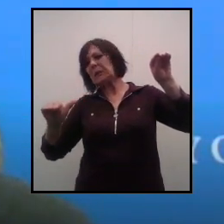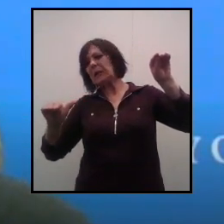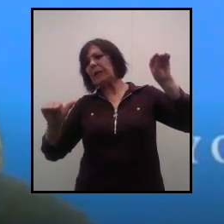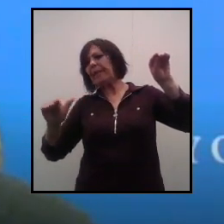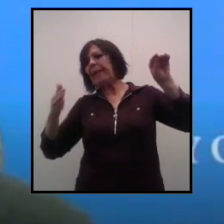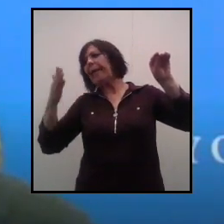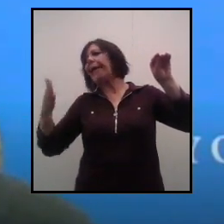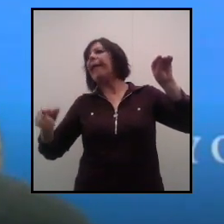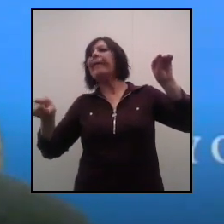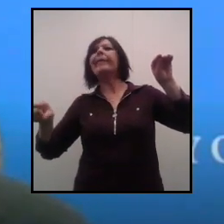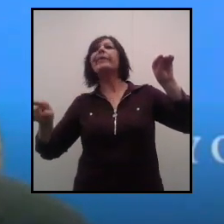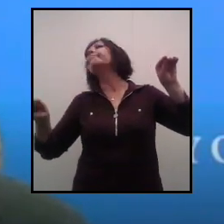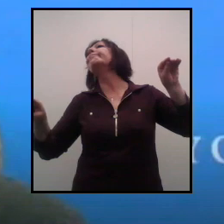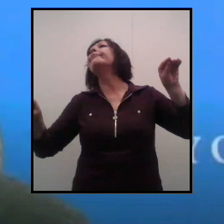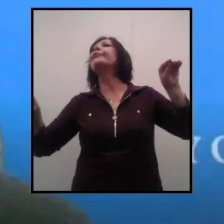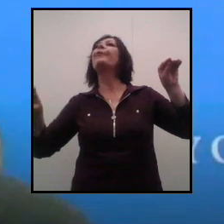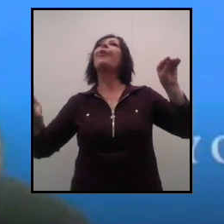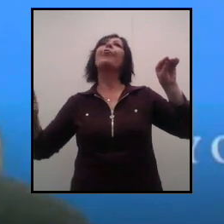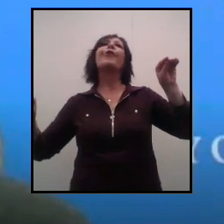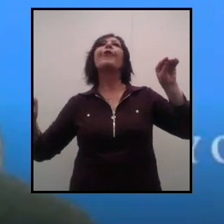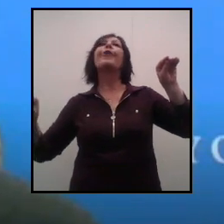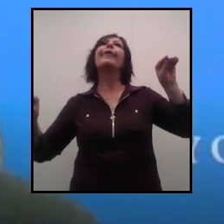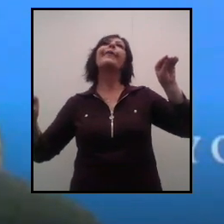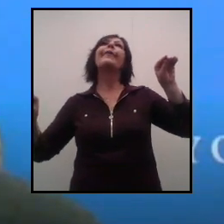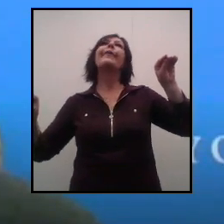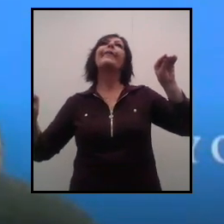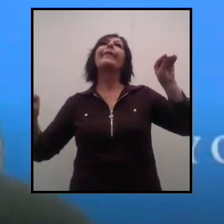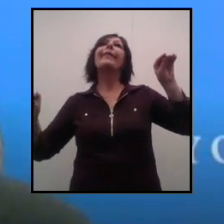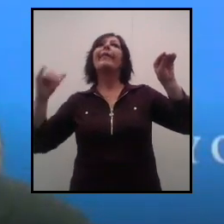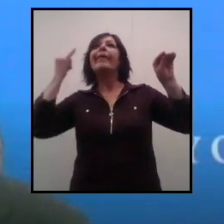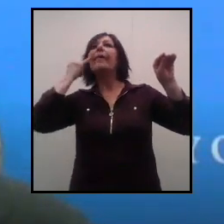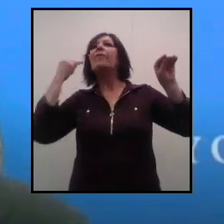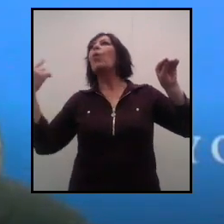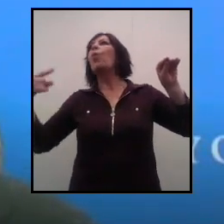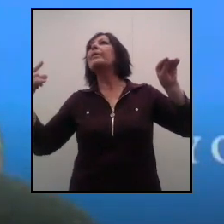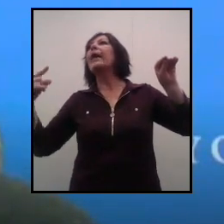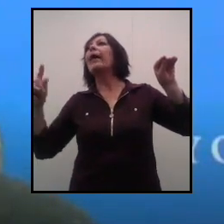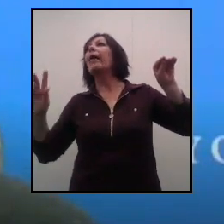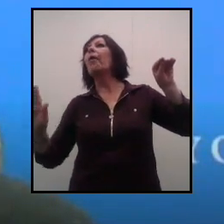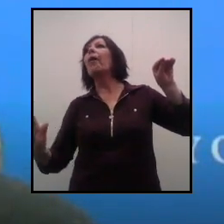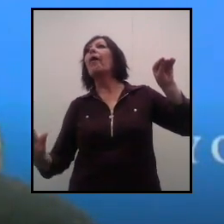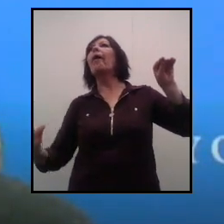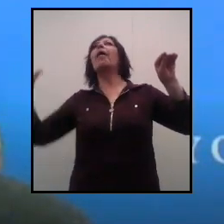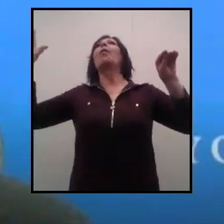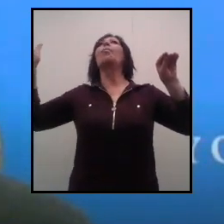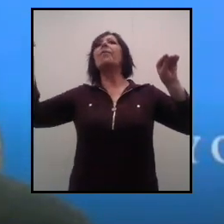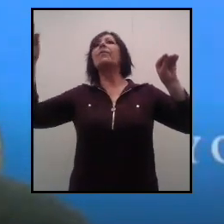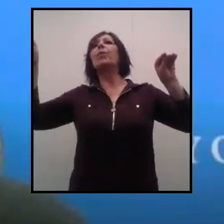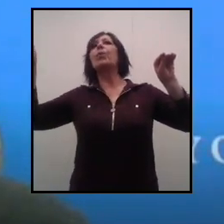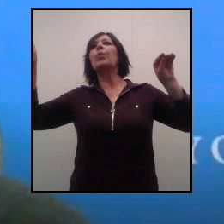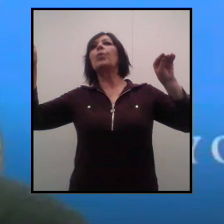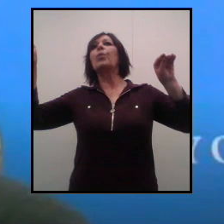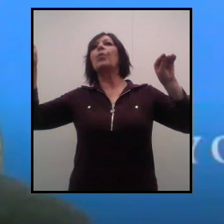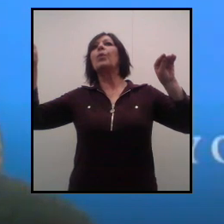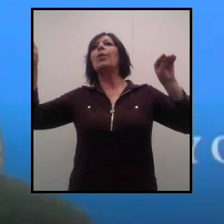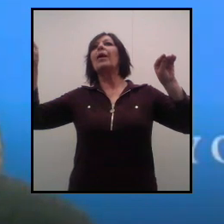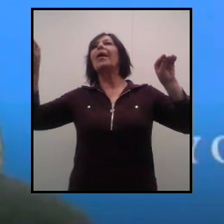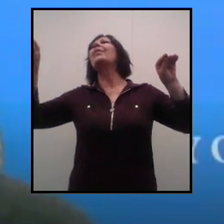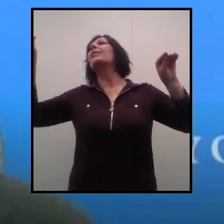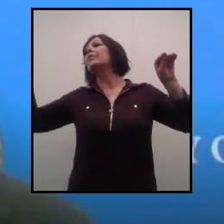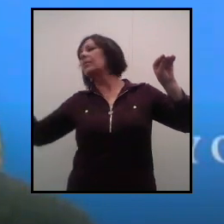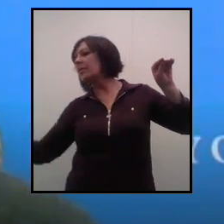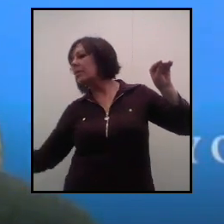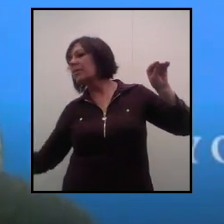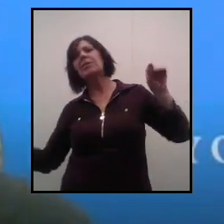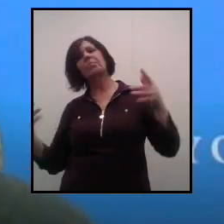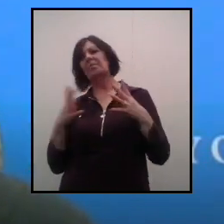at let's say 230 cases. If we had one day in which it jumped up a couple cases but still went down over the 2-week period, I